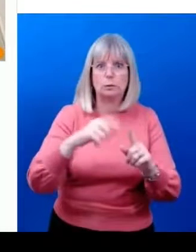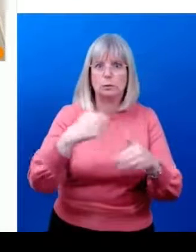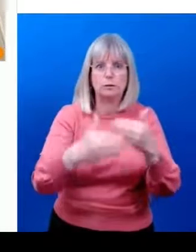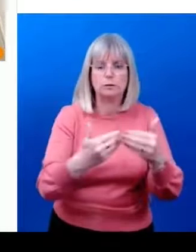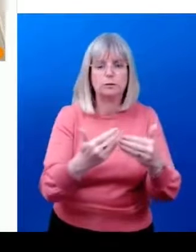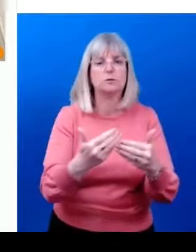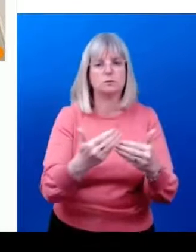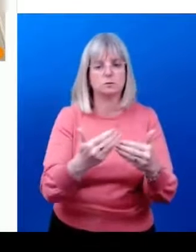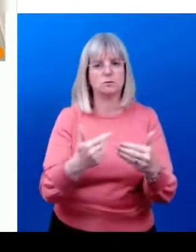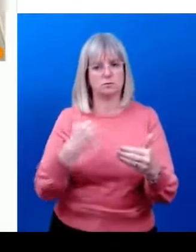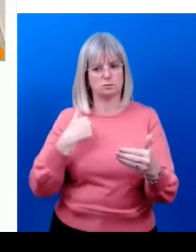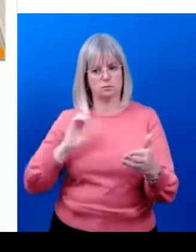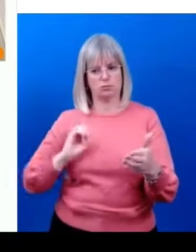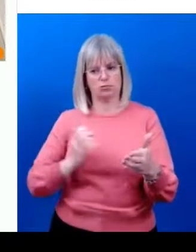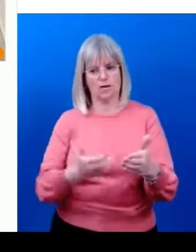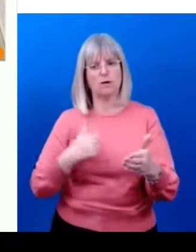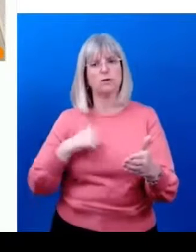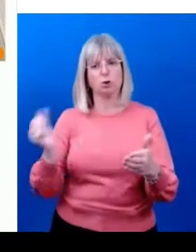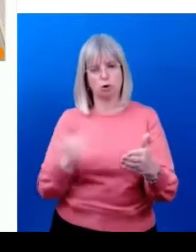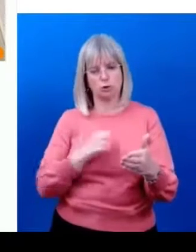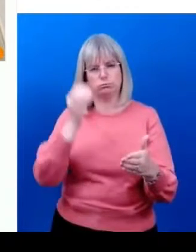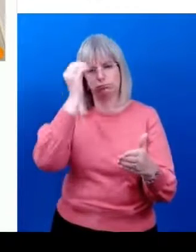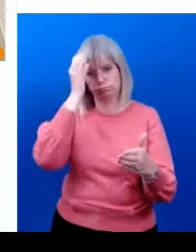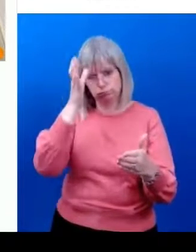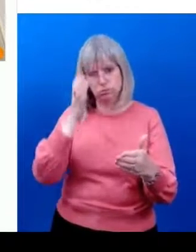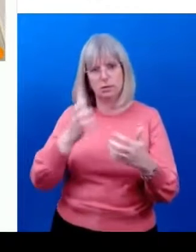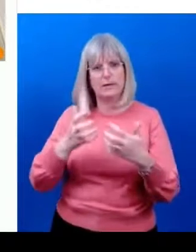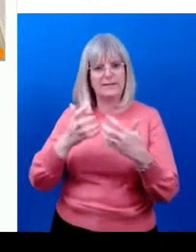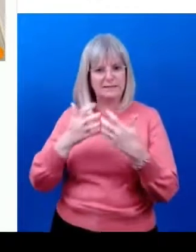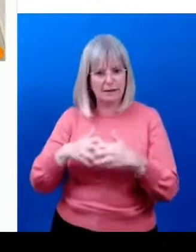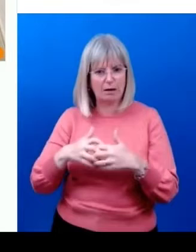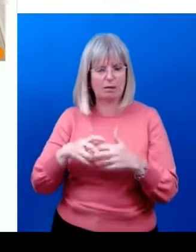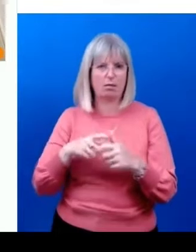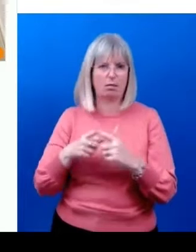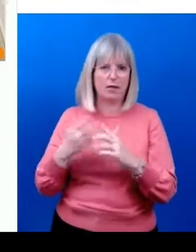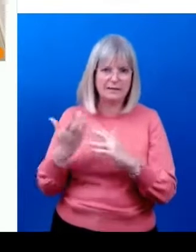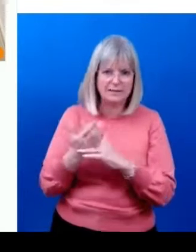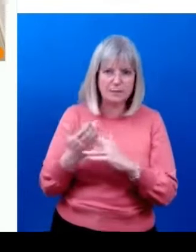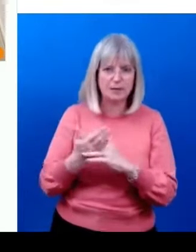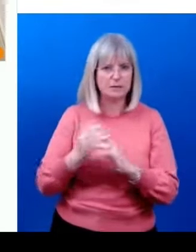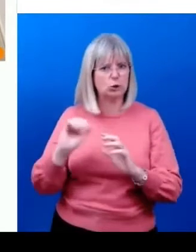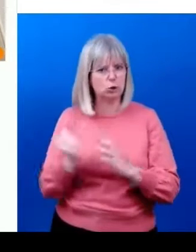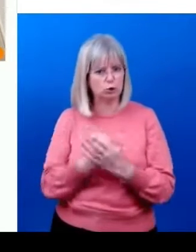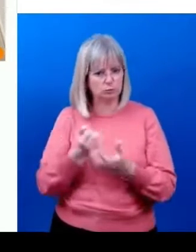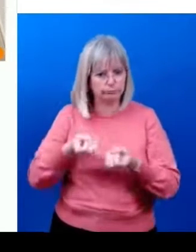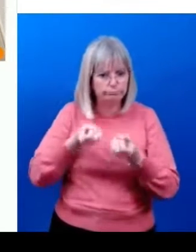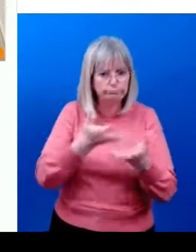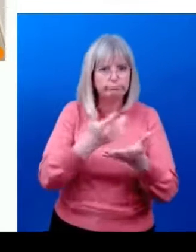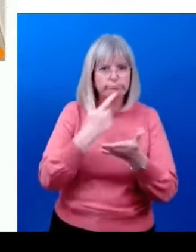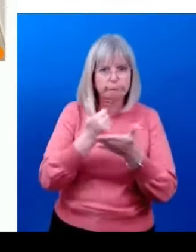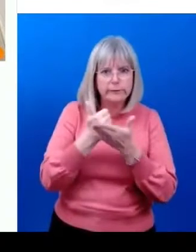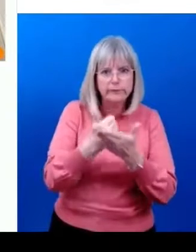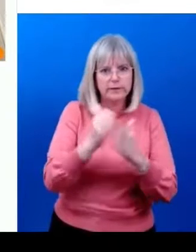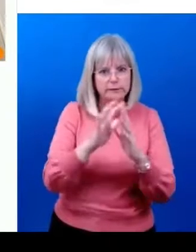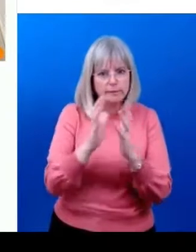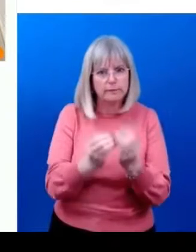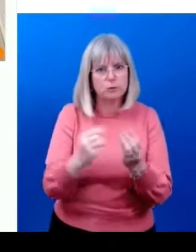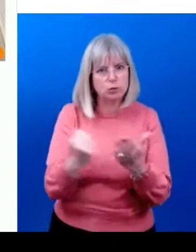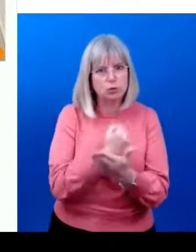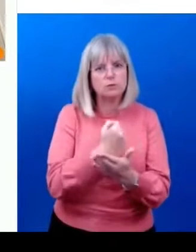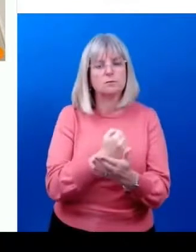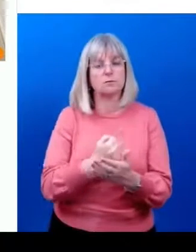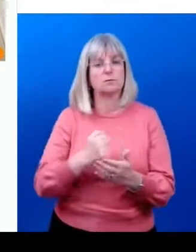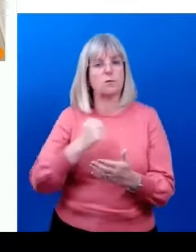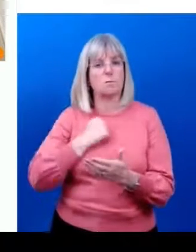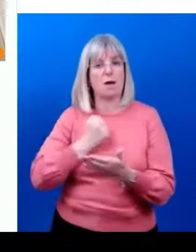expertise technically, accessibility wise, to be able to give that advice. And at MyClearText, that's what we really,